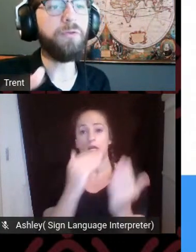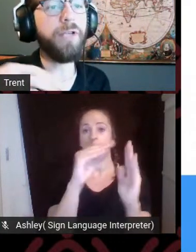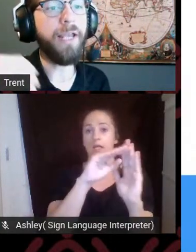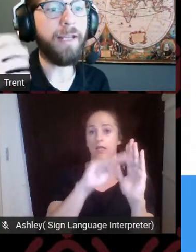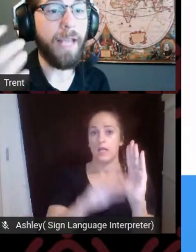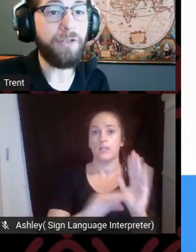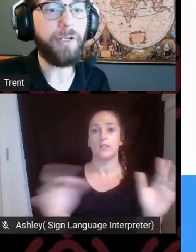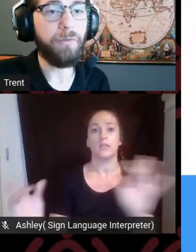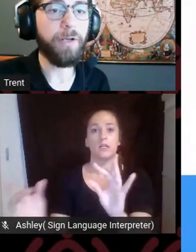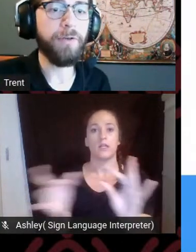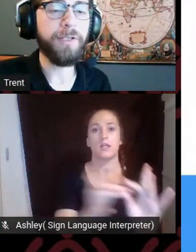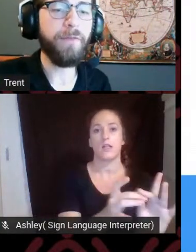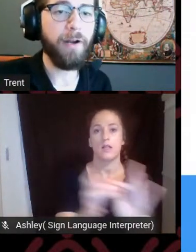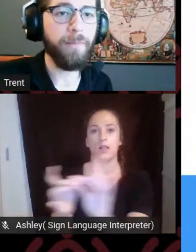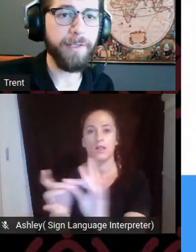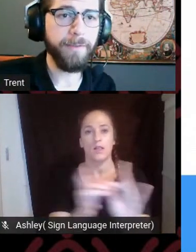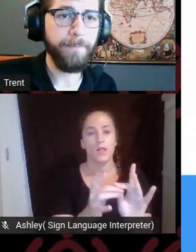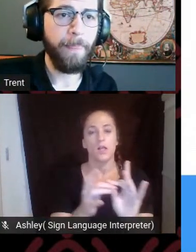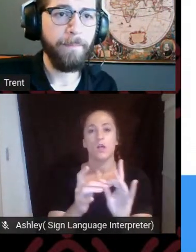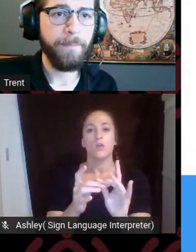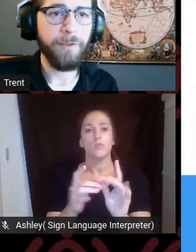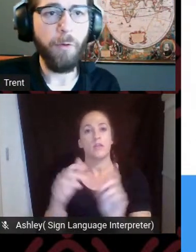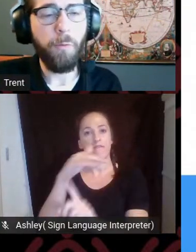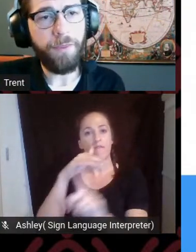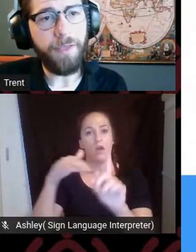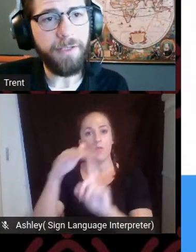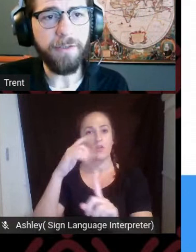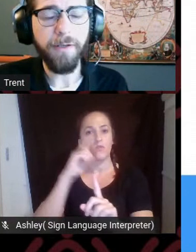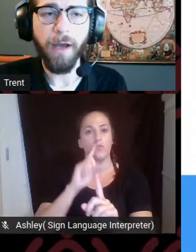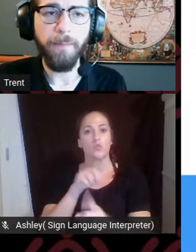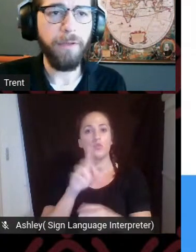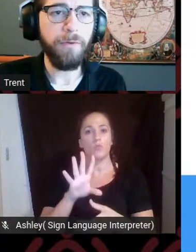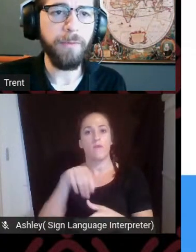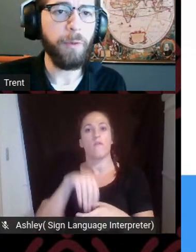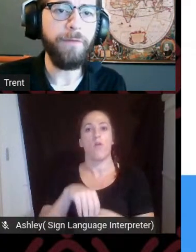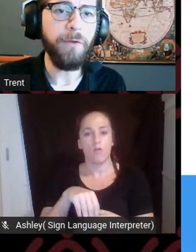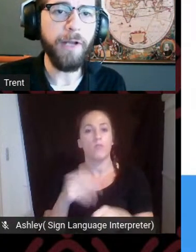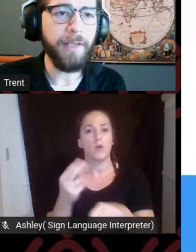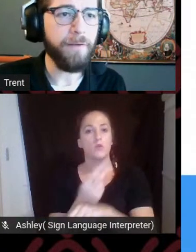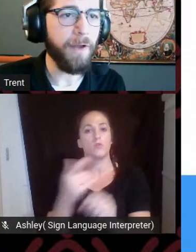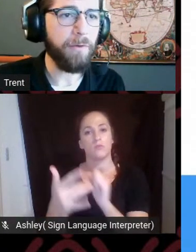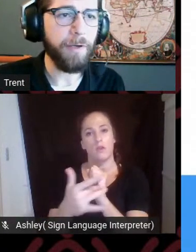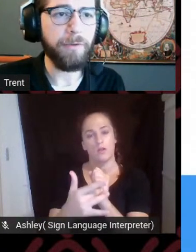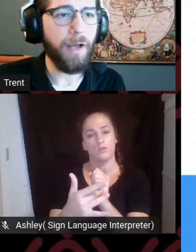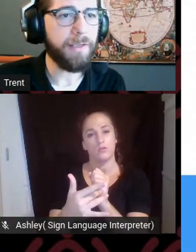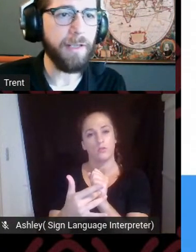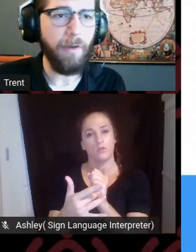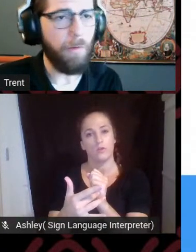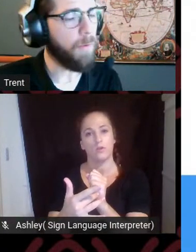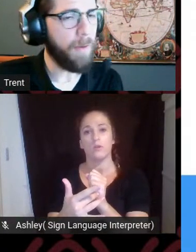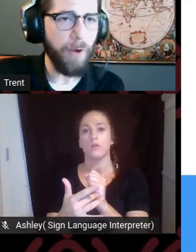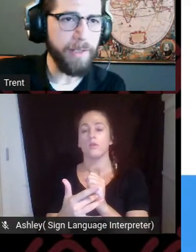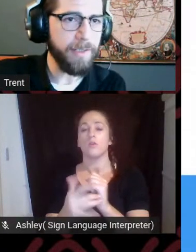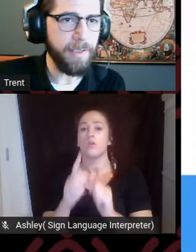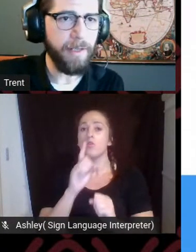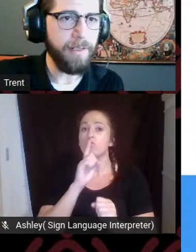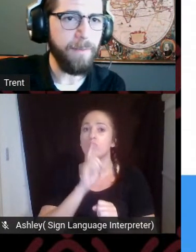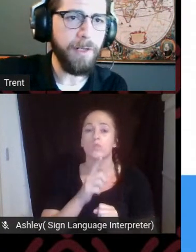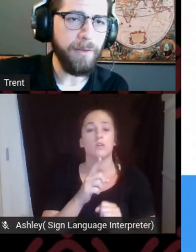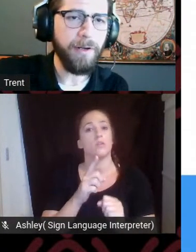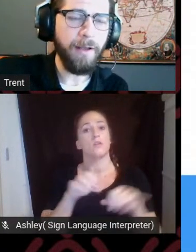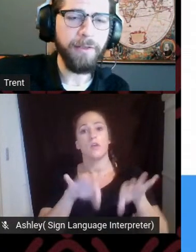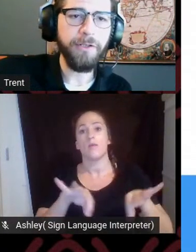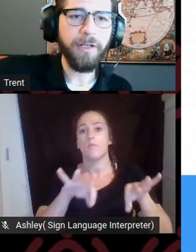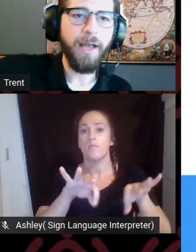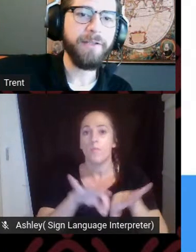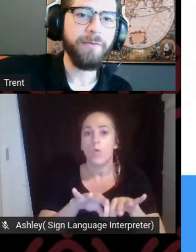and help you create engaging and rigorous environments. So with these, you can preview and identify critical content all the way to practicing and